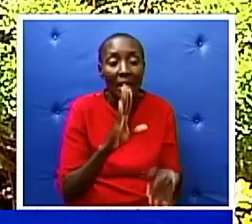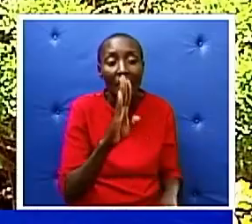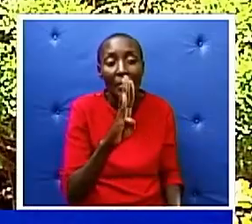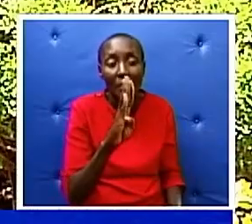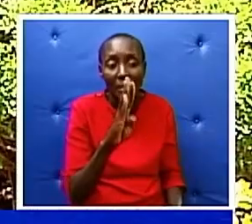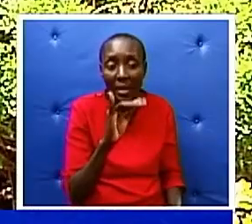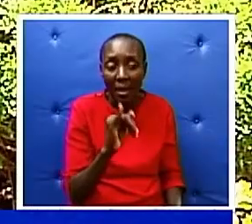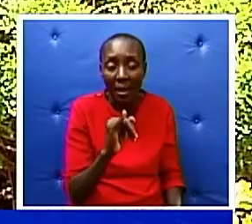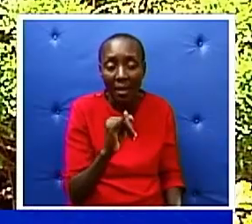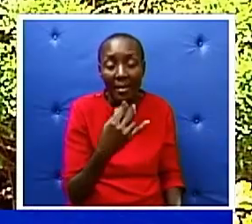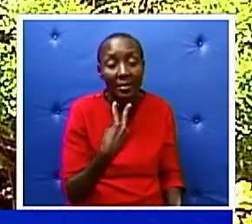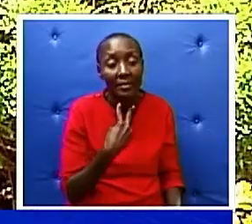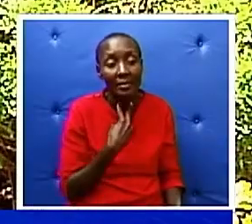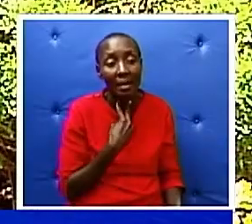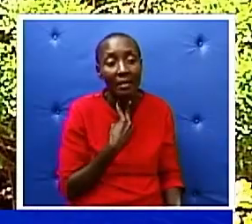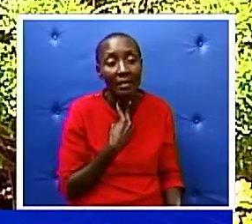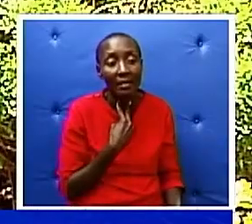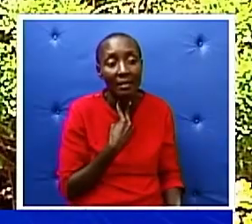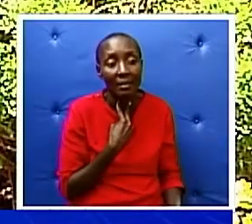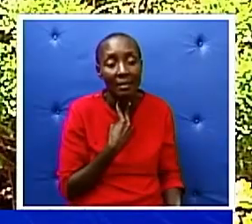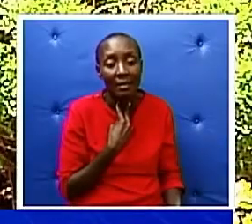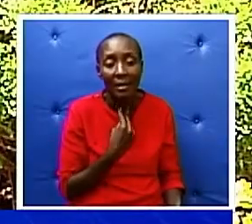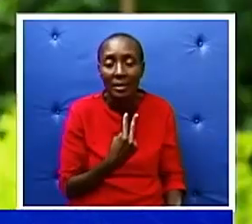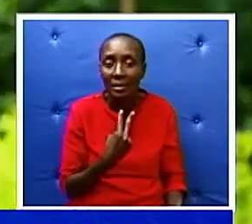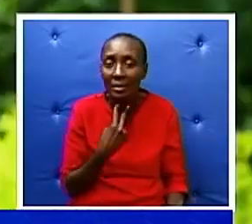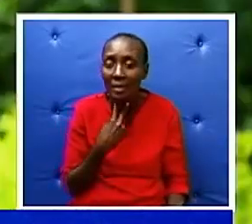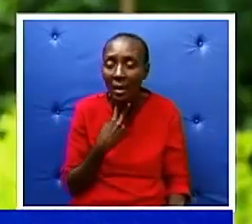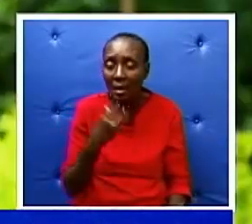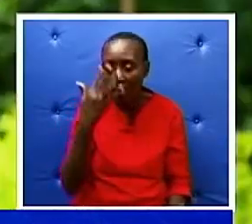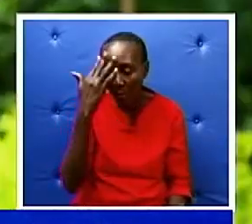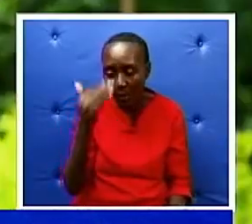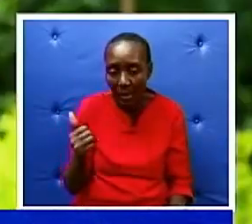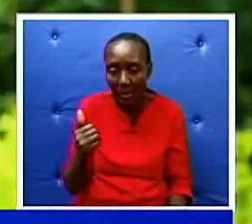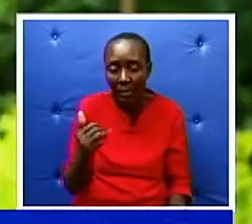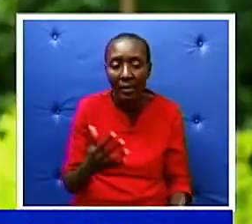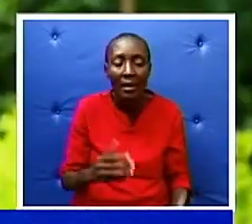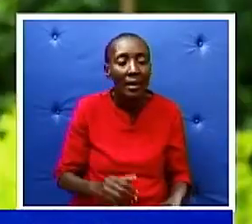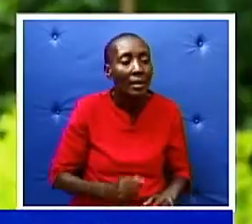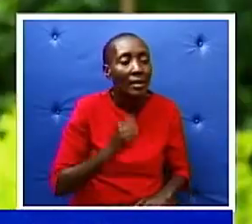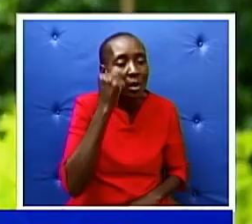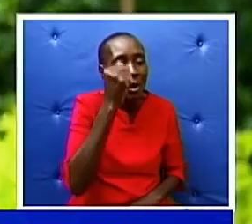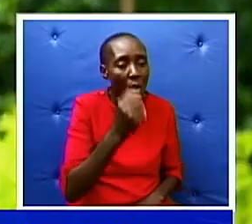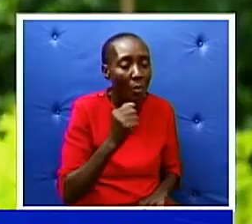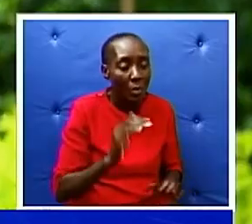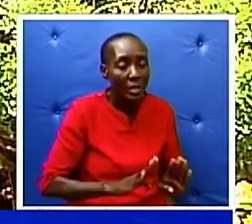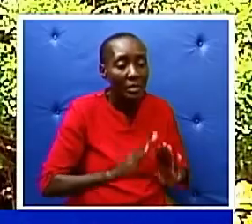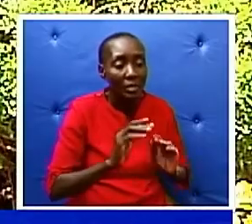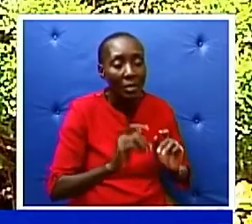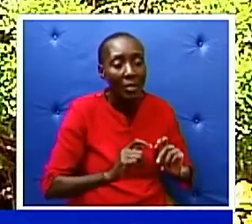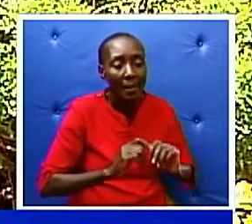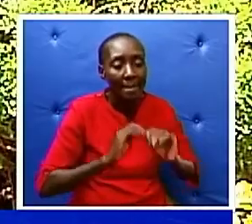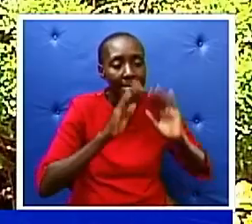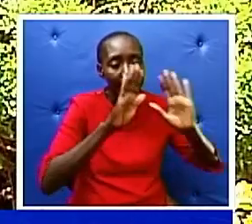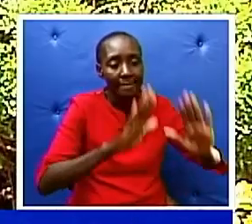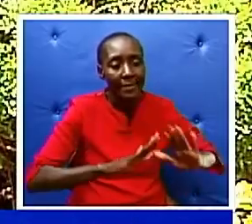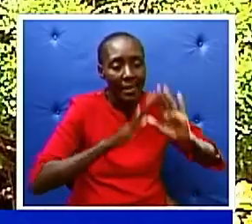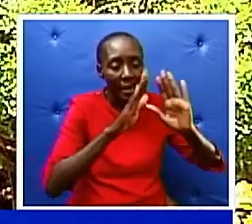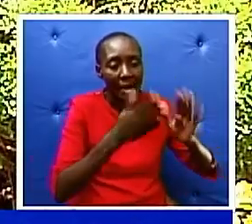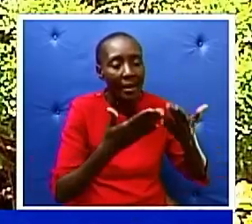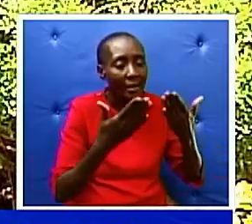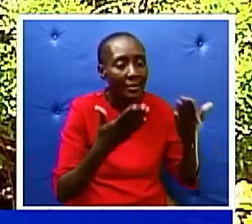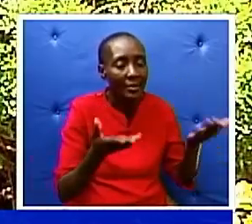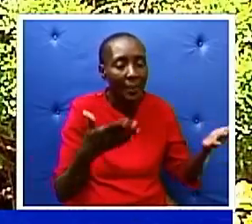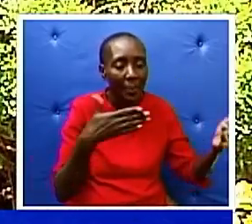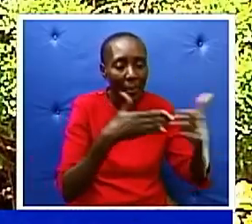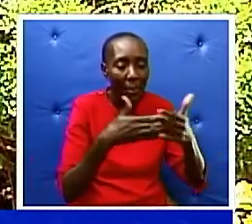on hold. It's on hold given the directive. Political rallies are banned. Mm-hmm. Parliament has been taken on a